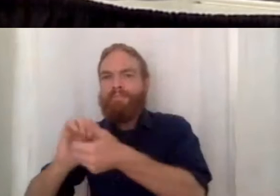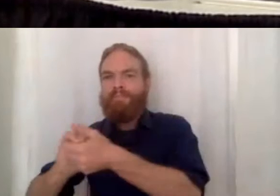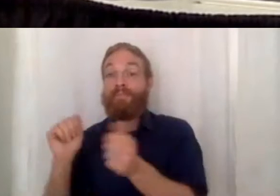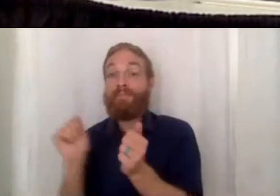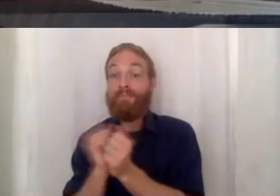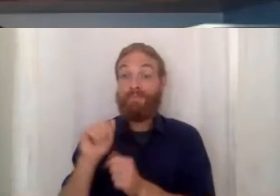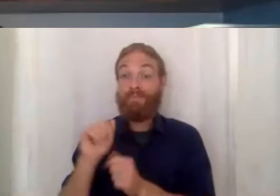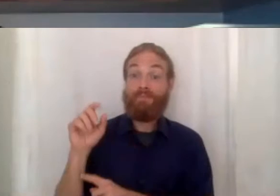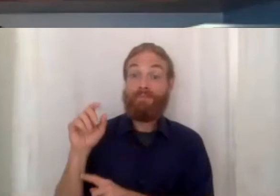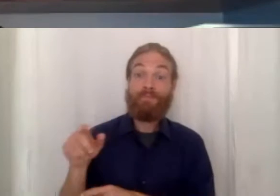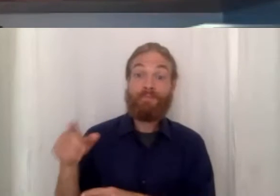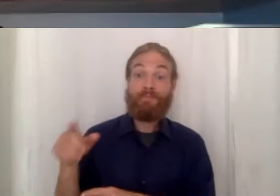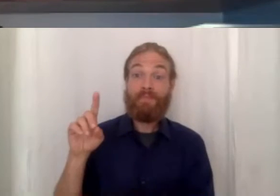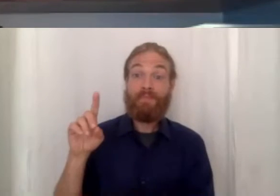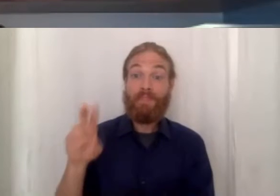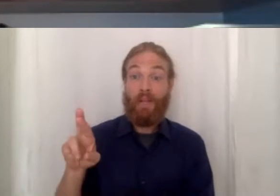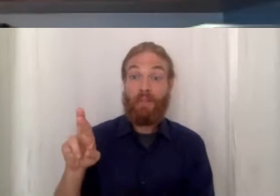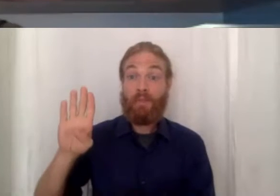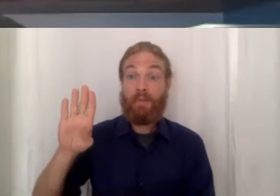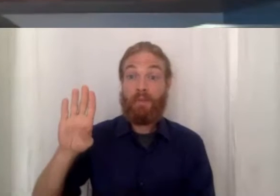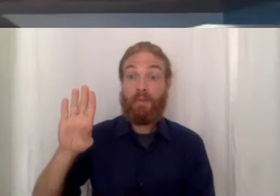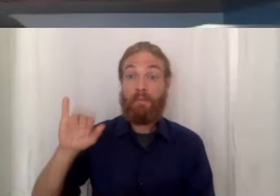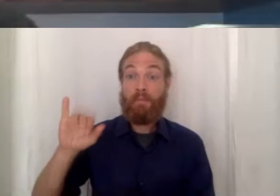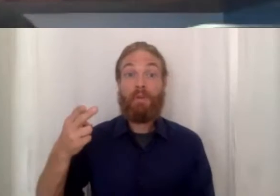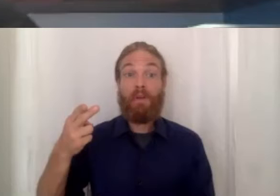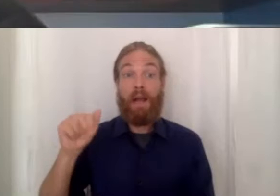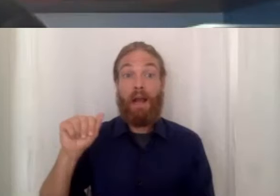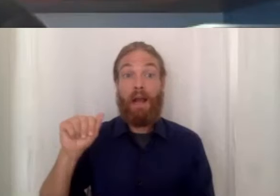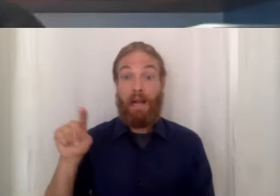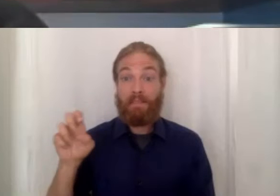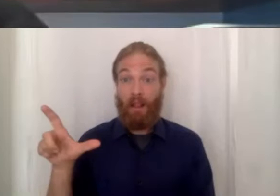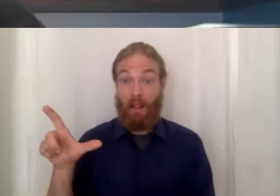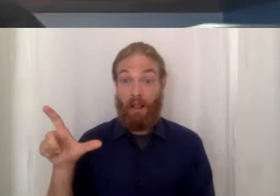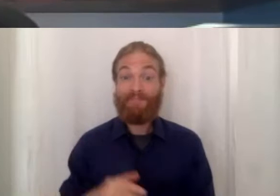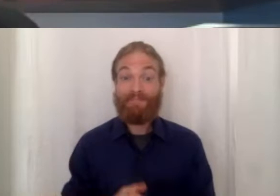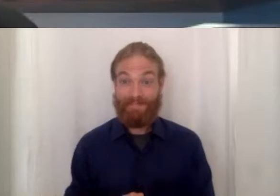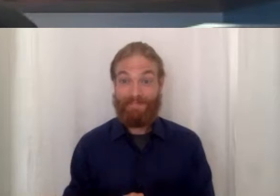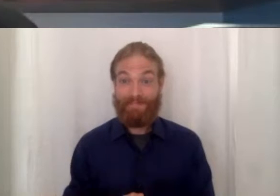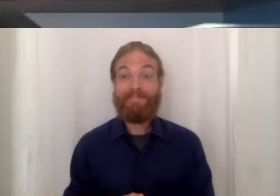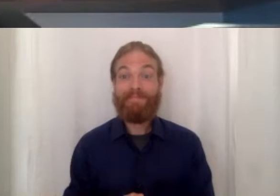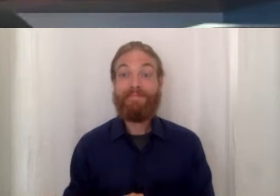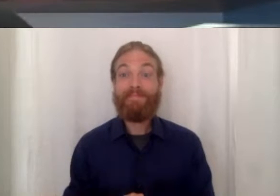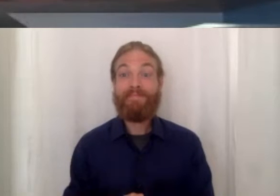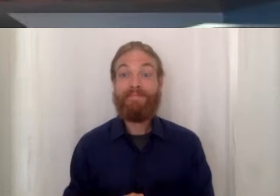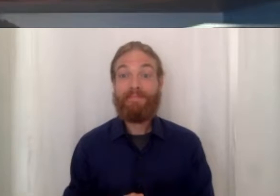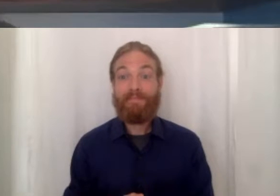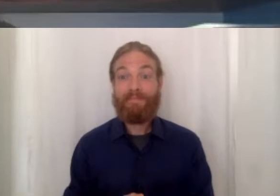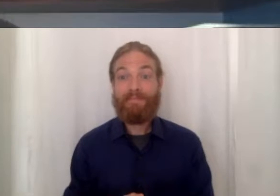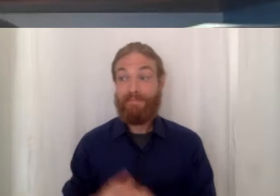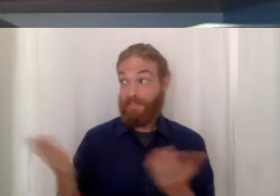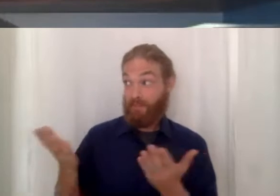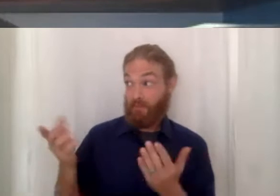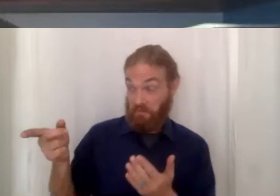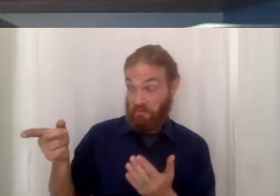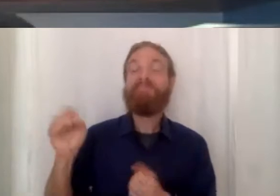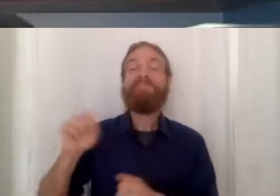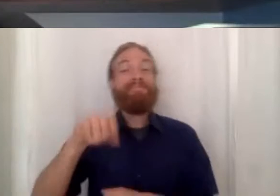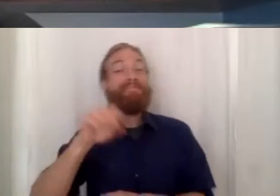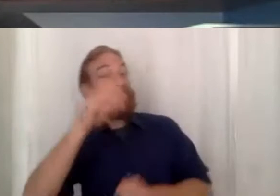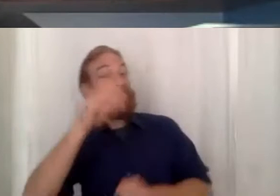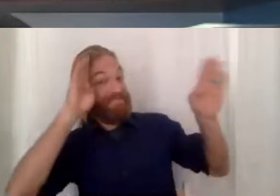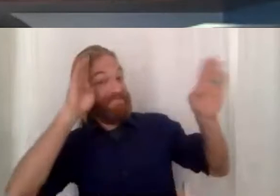Hansel, are you with us? Yes, I am. Okay, wonderful. Hello. Welcome, Thank Doctor.